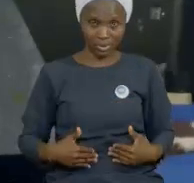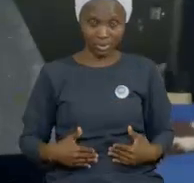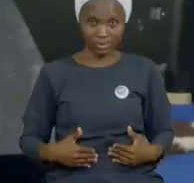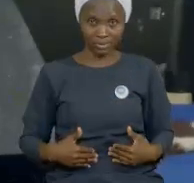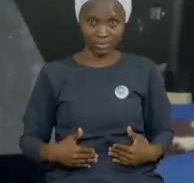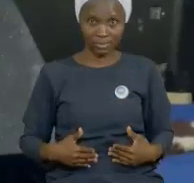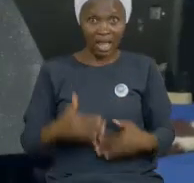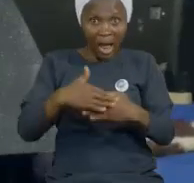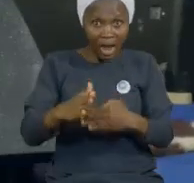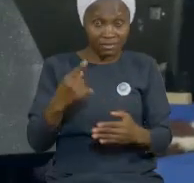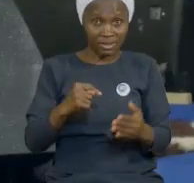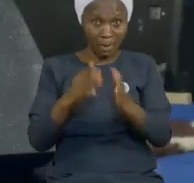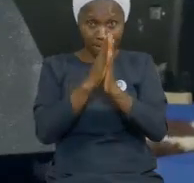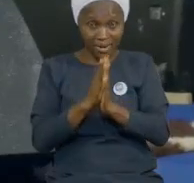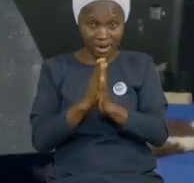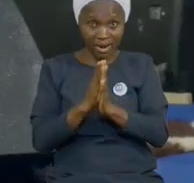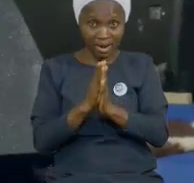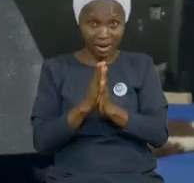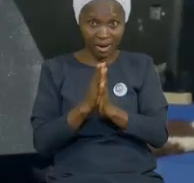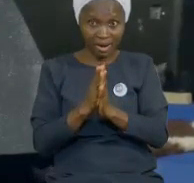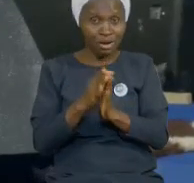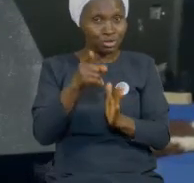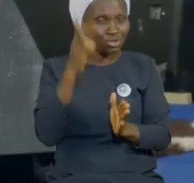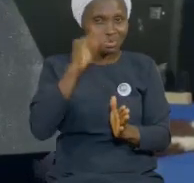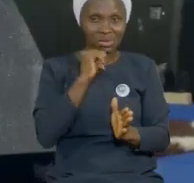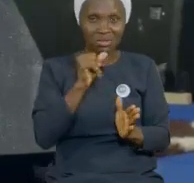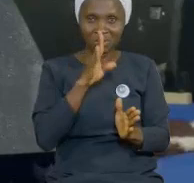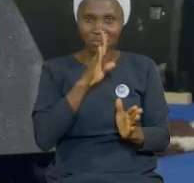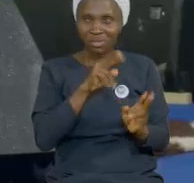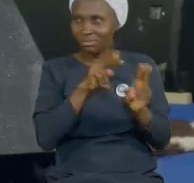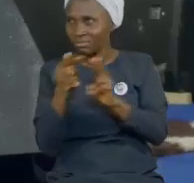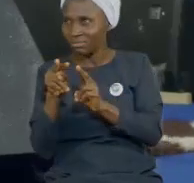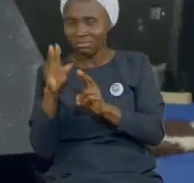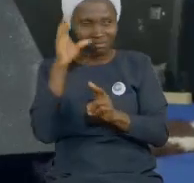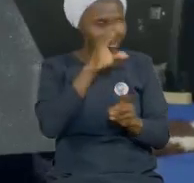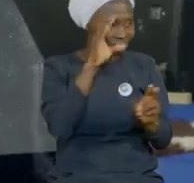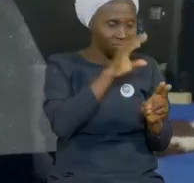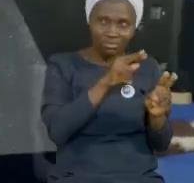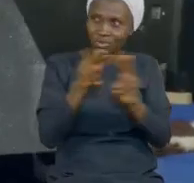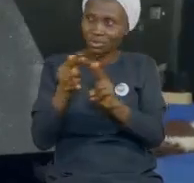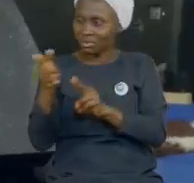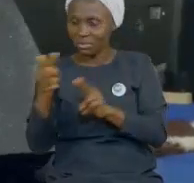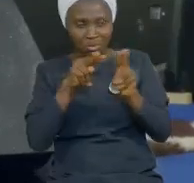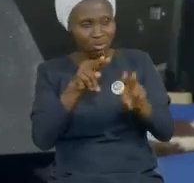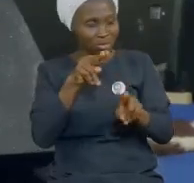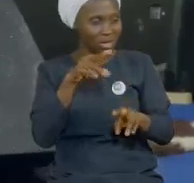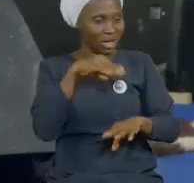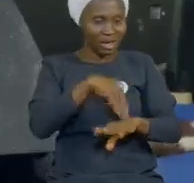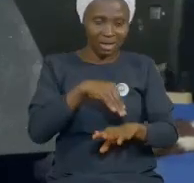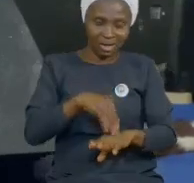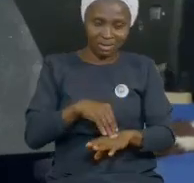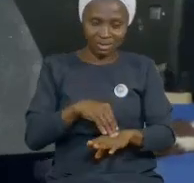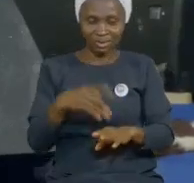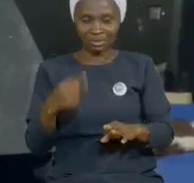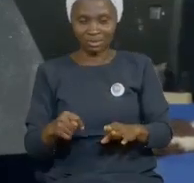after the prayer, you'll not be looking here and looking there and looking at crutches. Of course, crutches are going to be